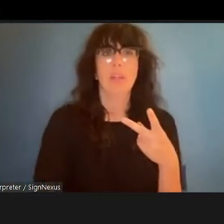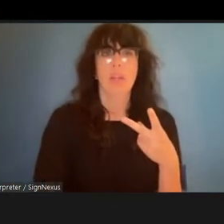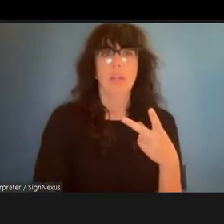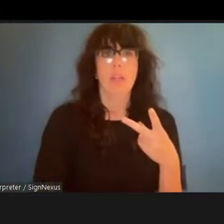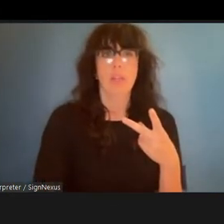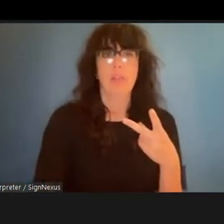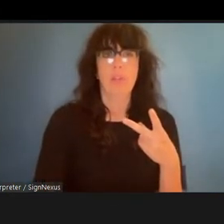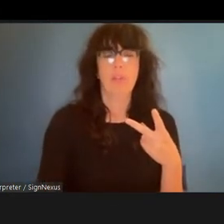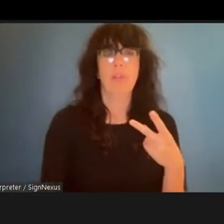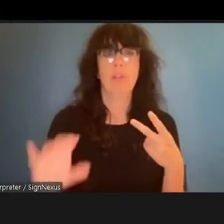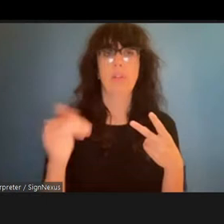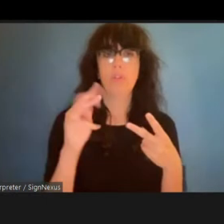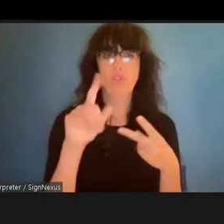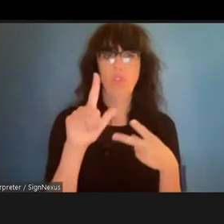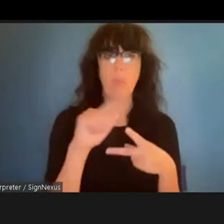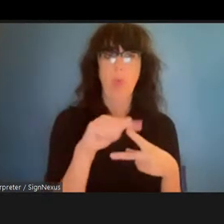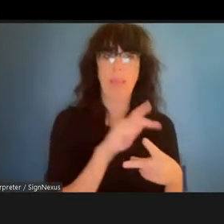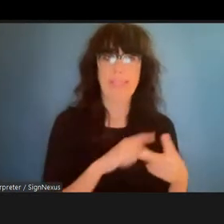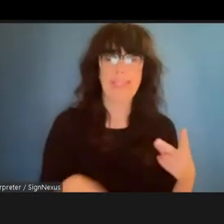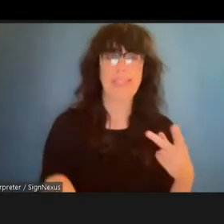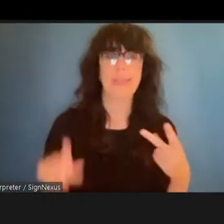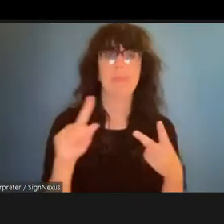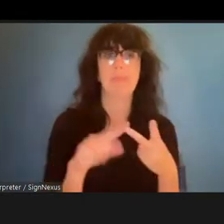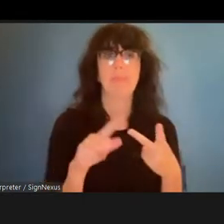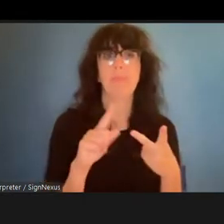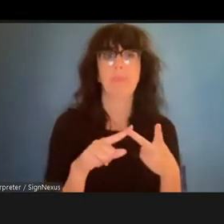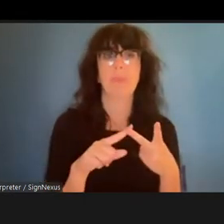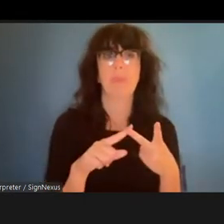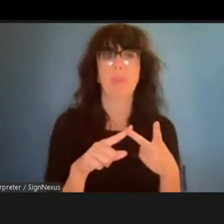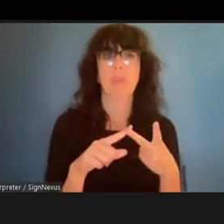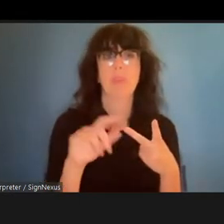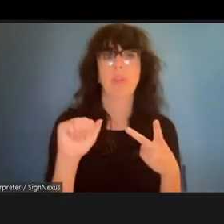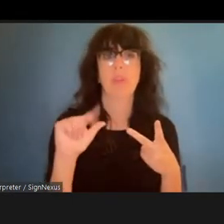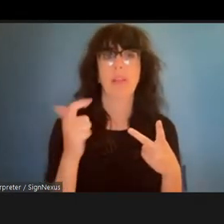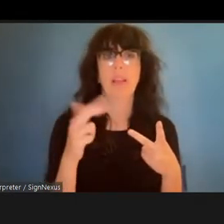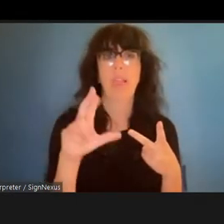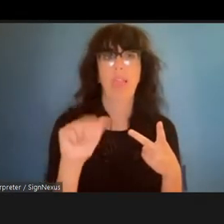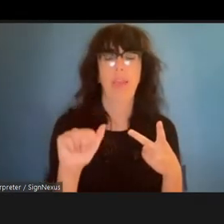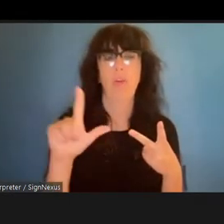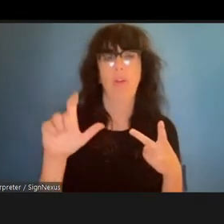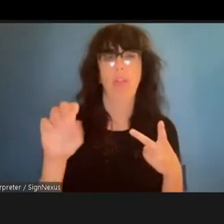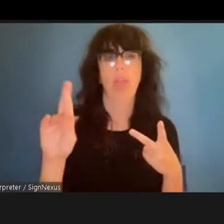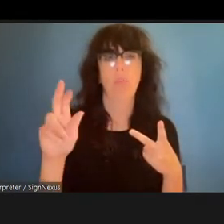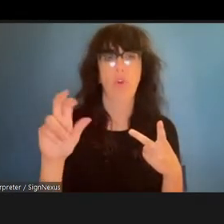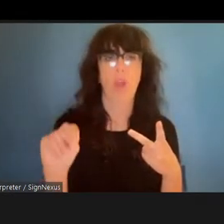the next speaker is jamal king followed by allegra legrand